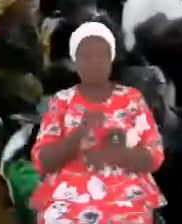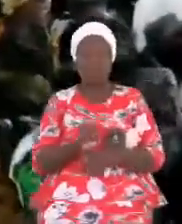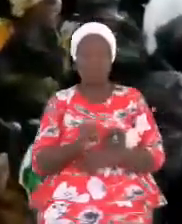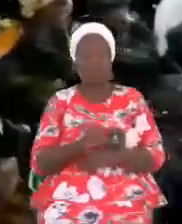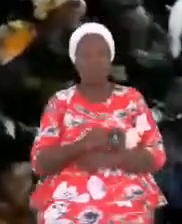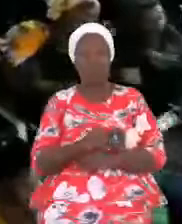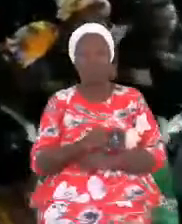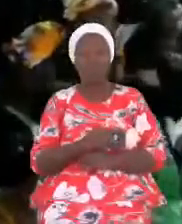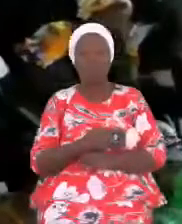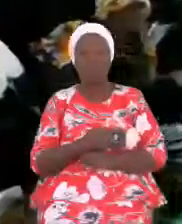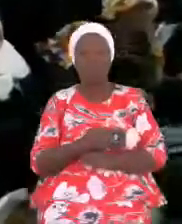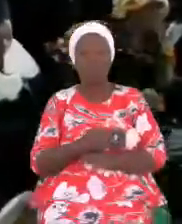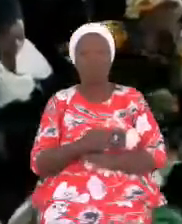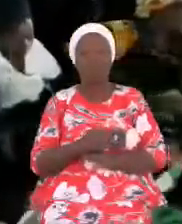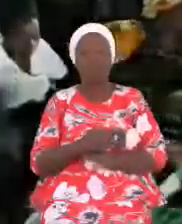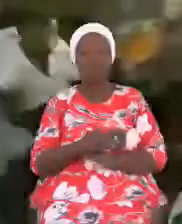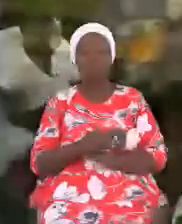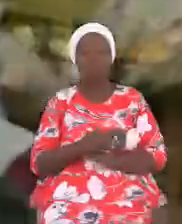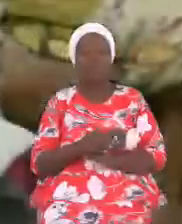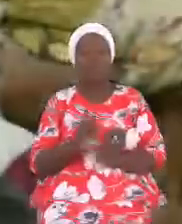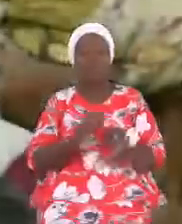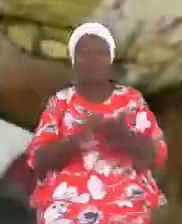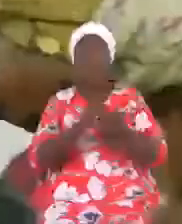Write the names in capital letter.